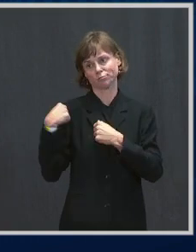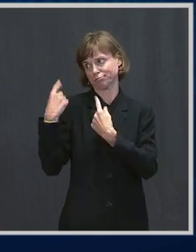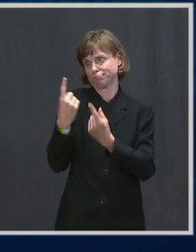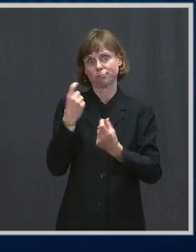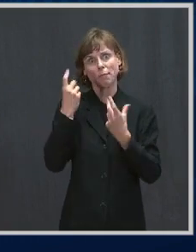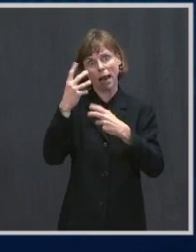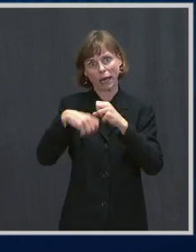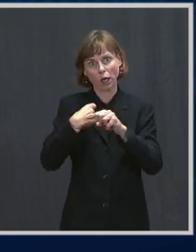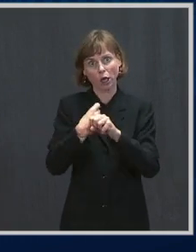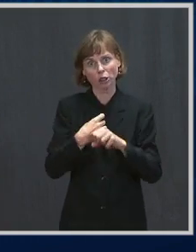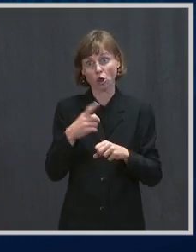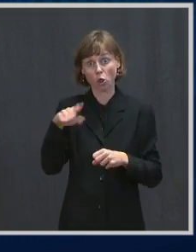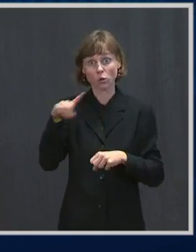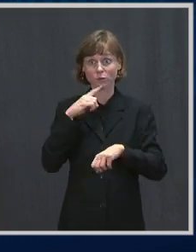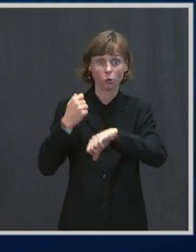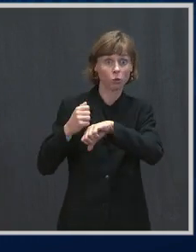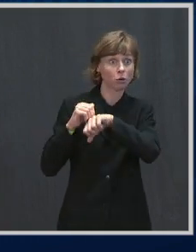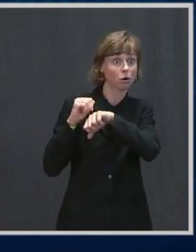are stationed